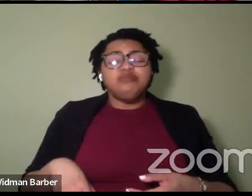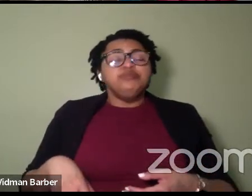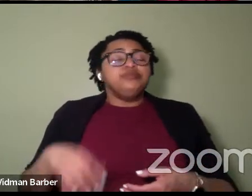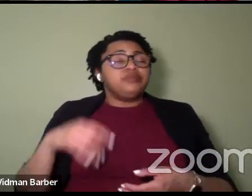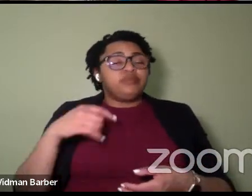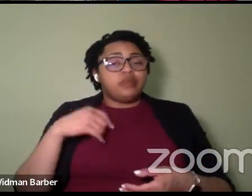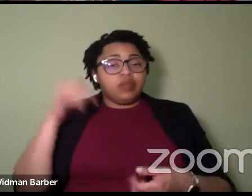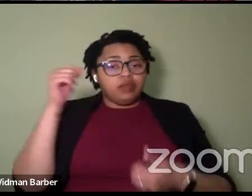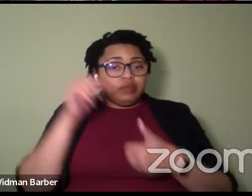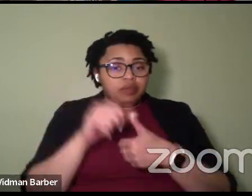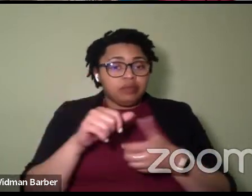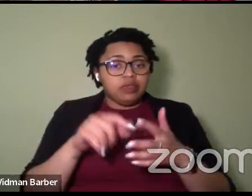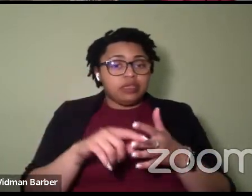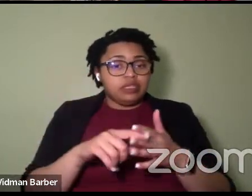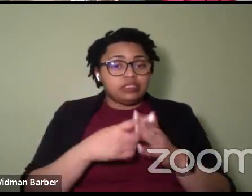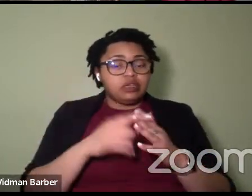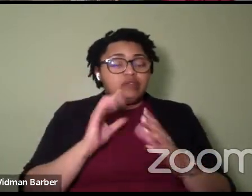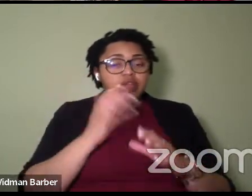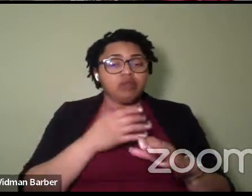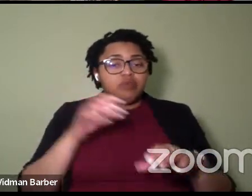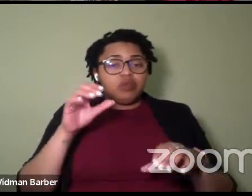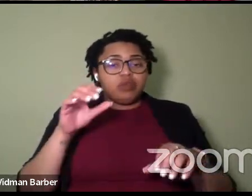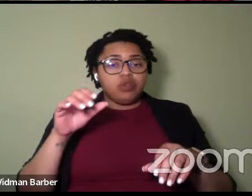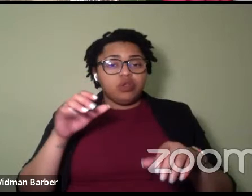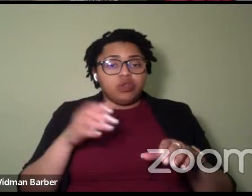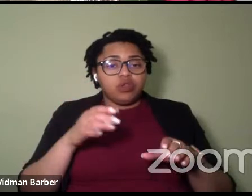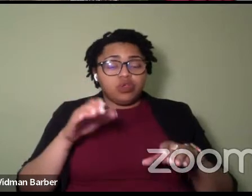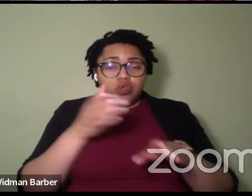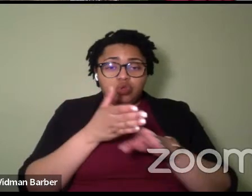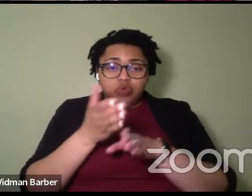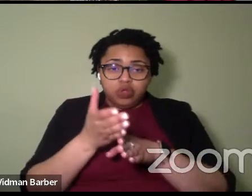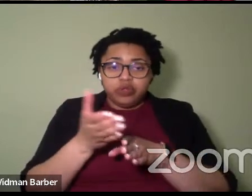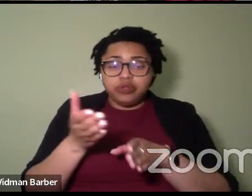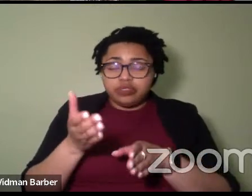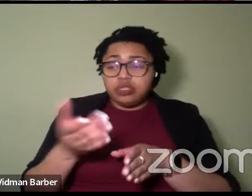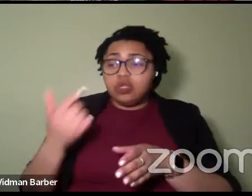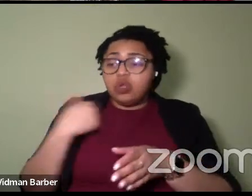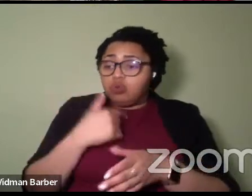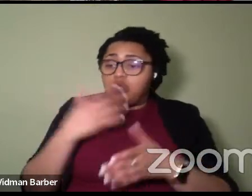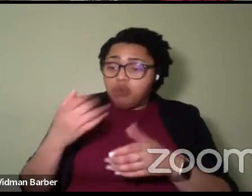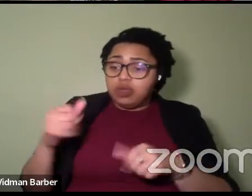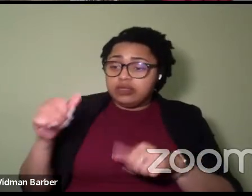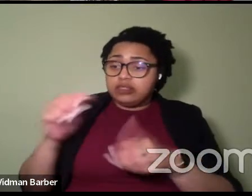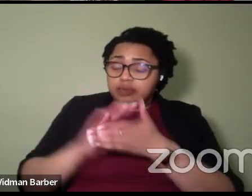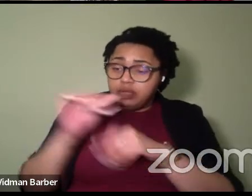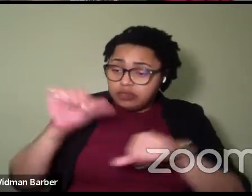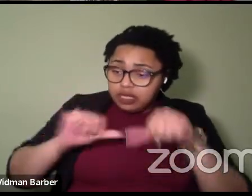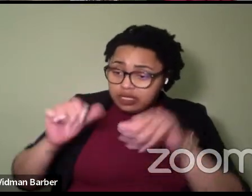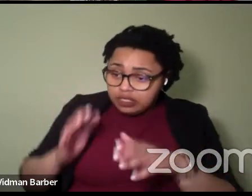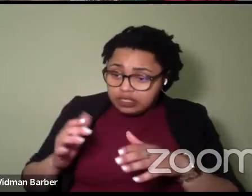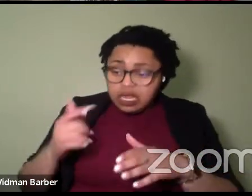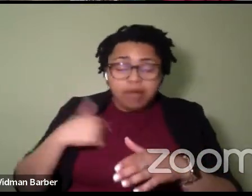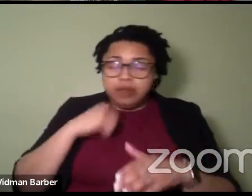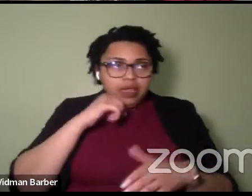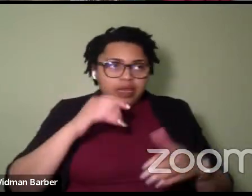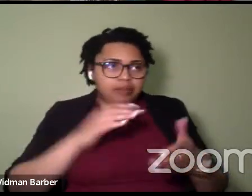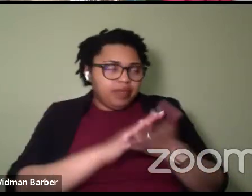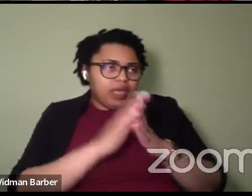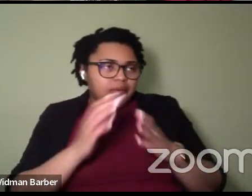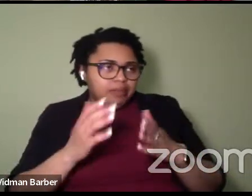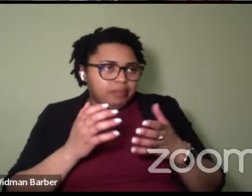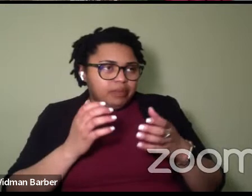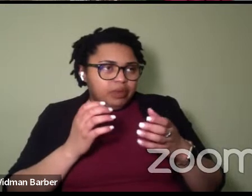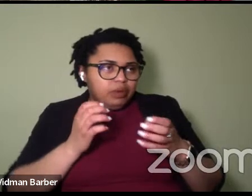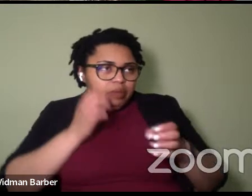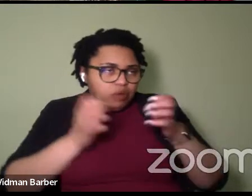going to get emotional. We just wanted to go in the lab and just do a little research. We just wanted to put on that white coat